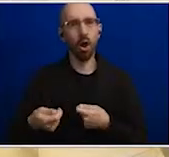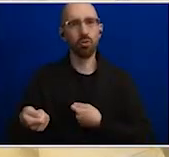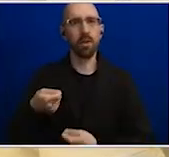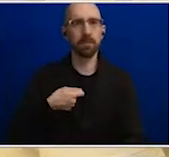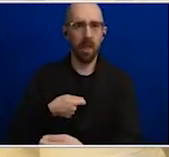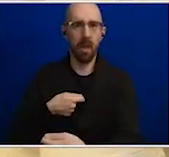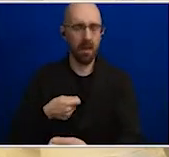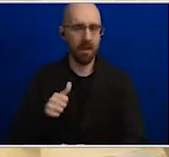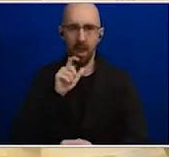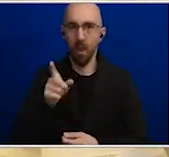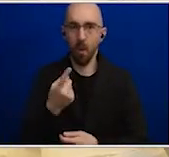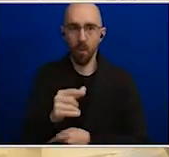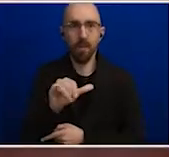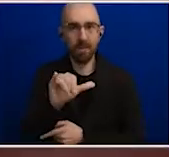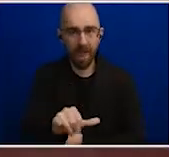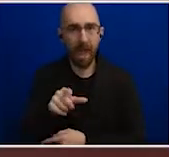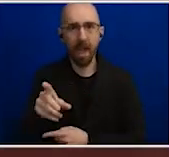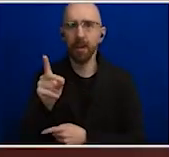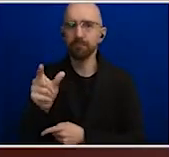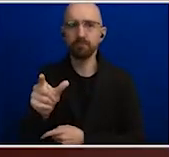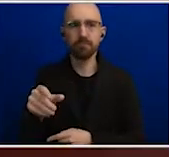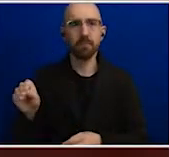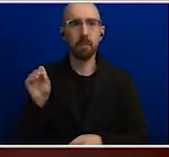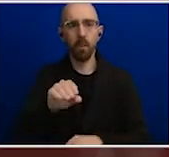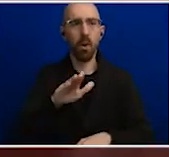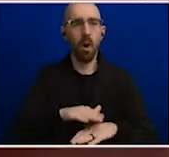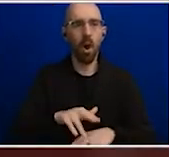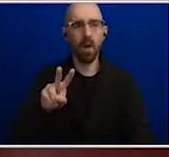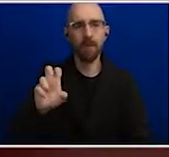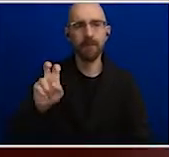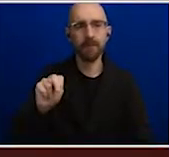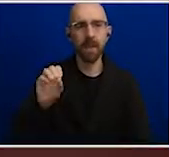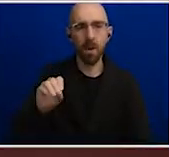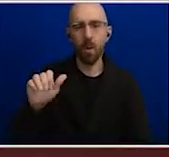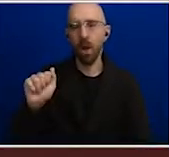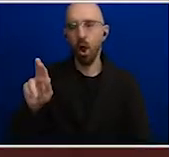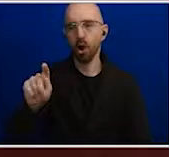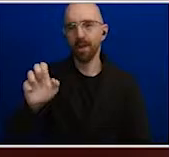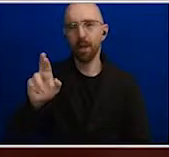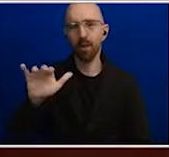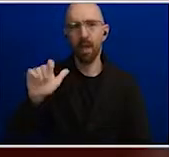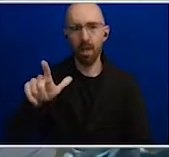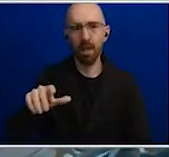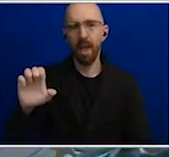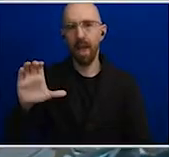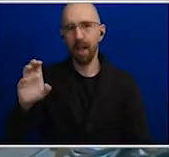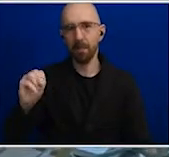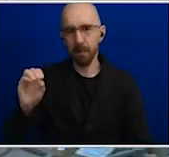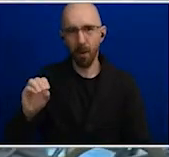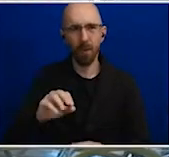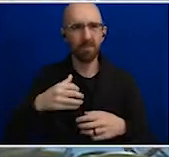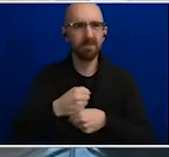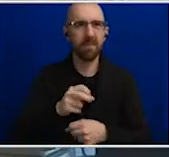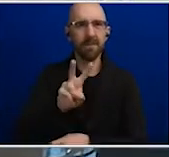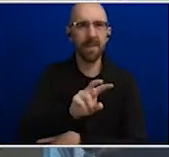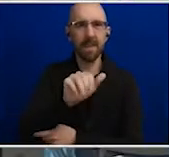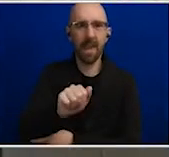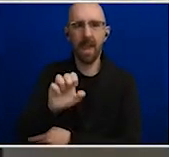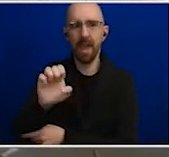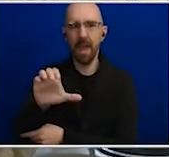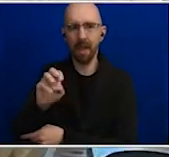that, he was immediately placed on veno-arterial ECMO, or VA ECMO. The ECMO was a large